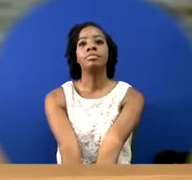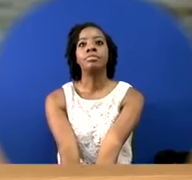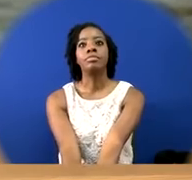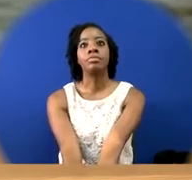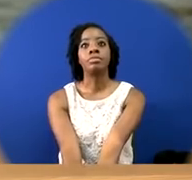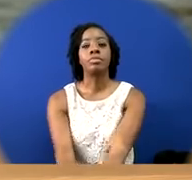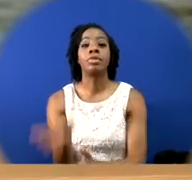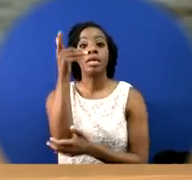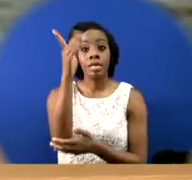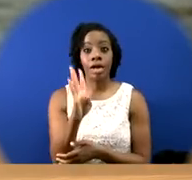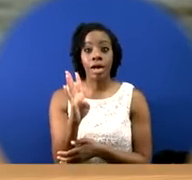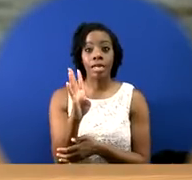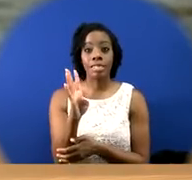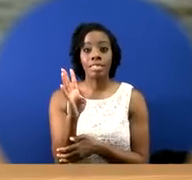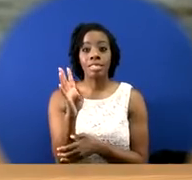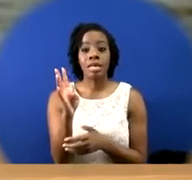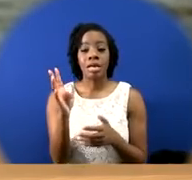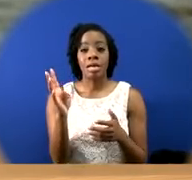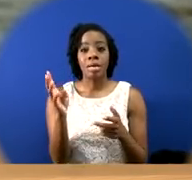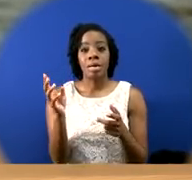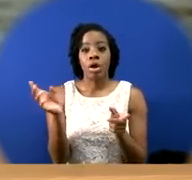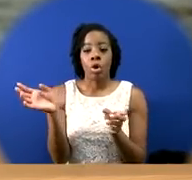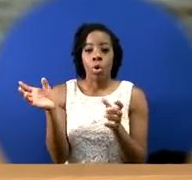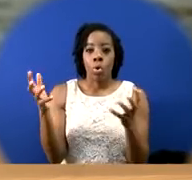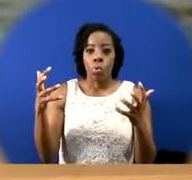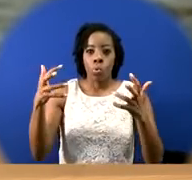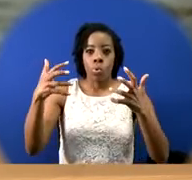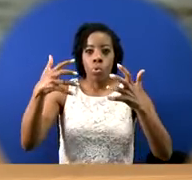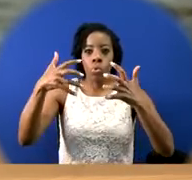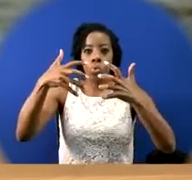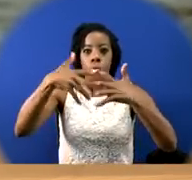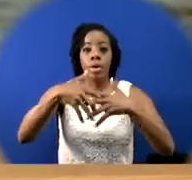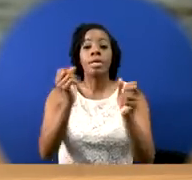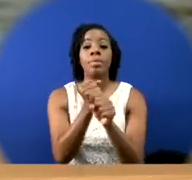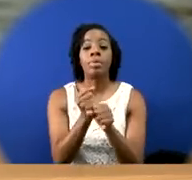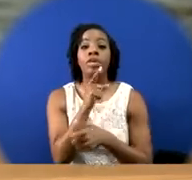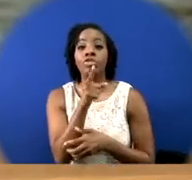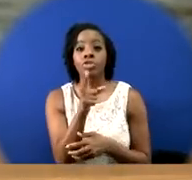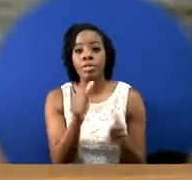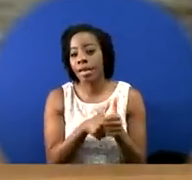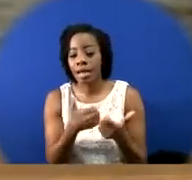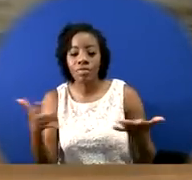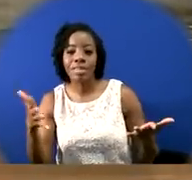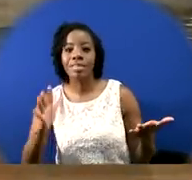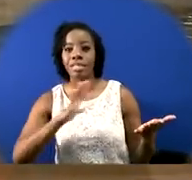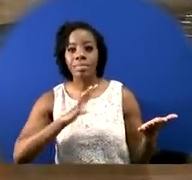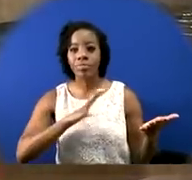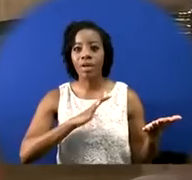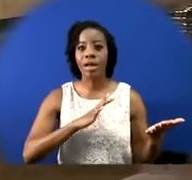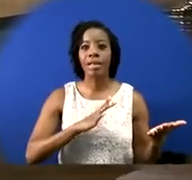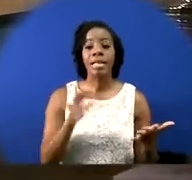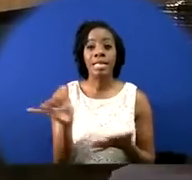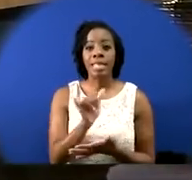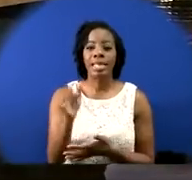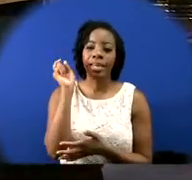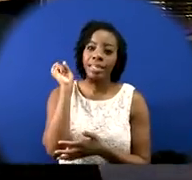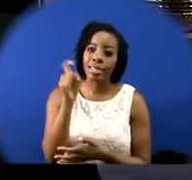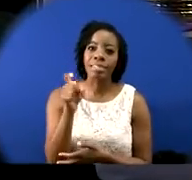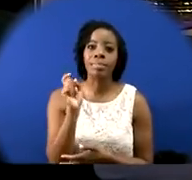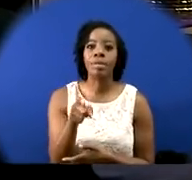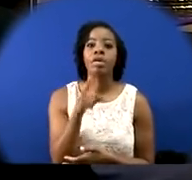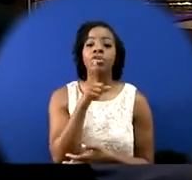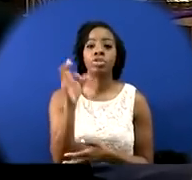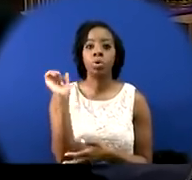Well, God is weaving all the details together. He's working everything out. He's ensuring that everything is going to be just like it needs to be so that